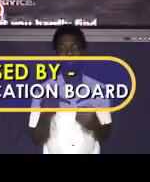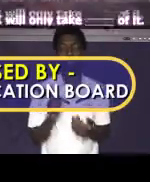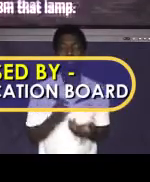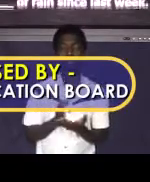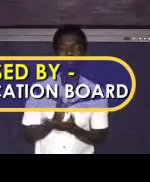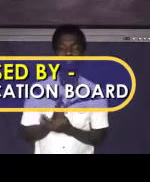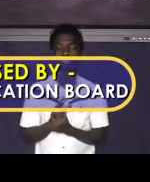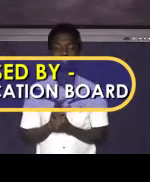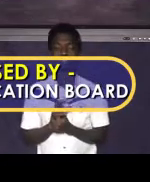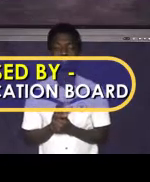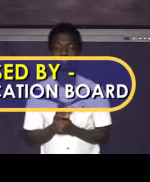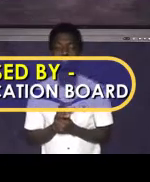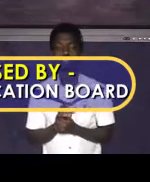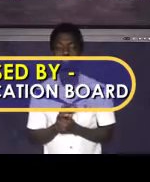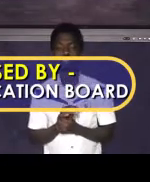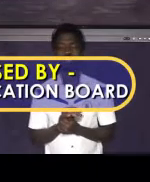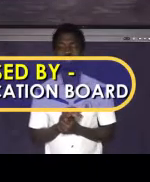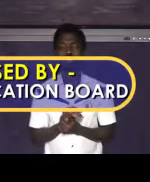correction.